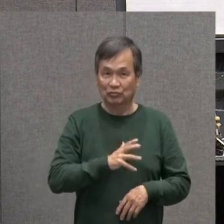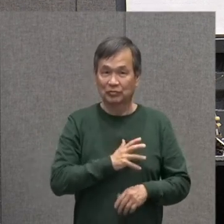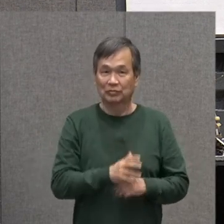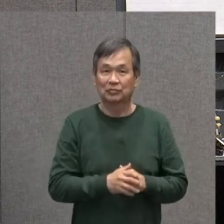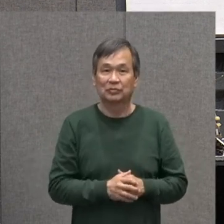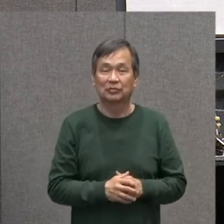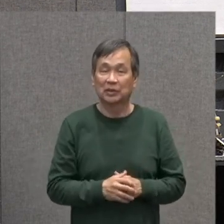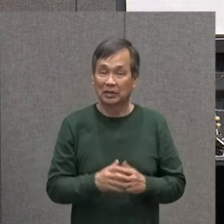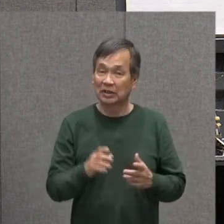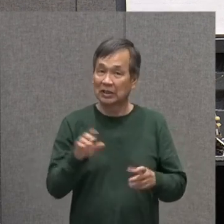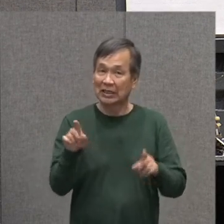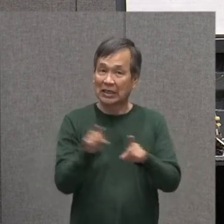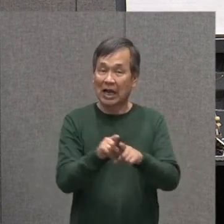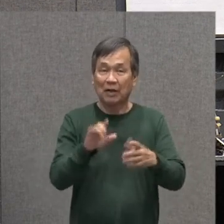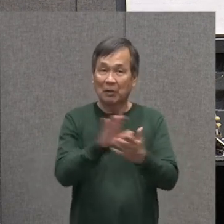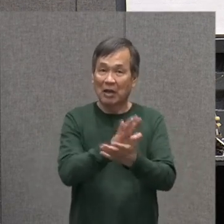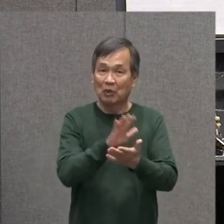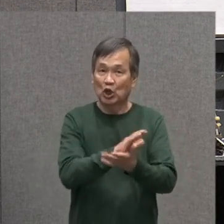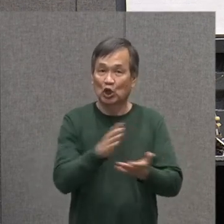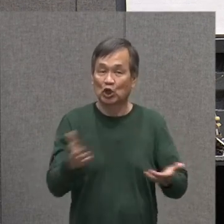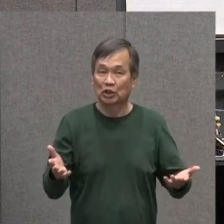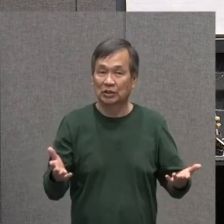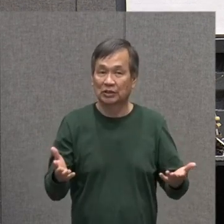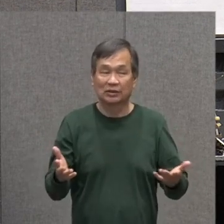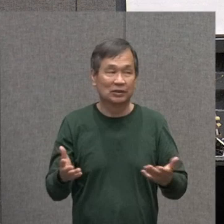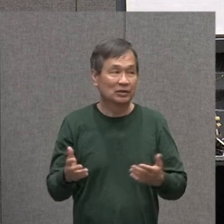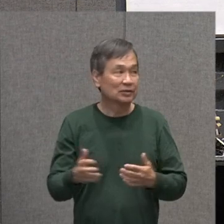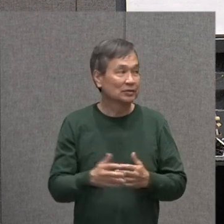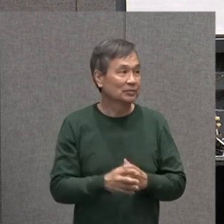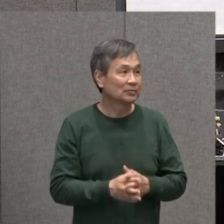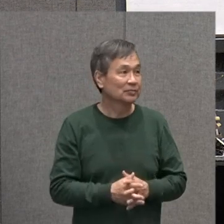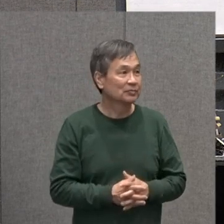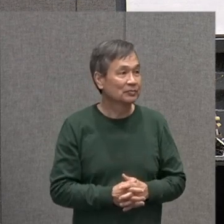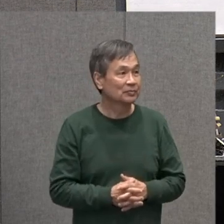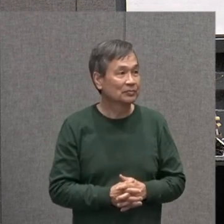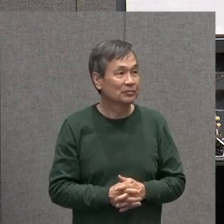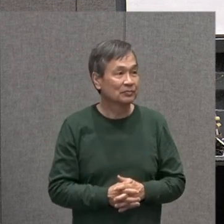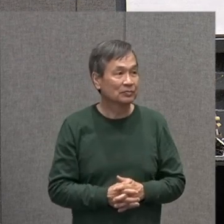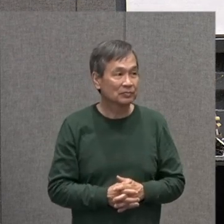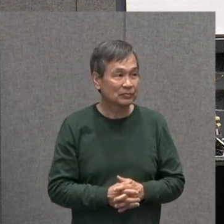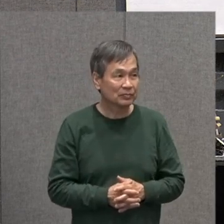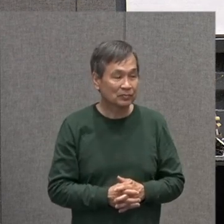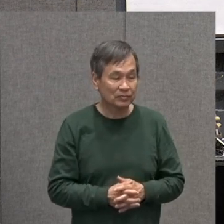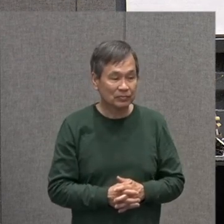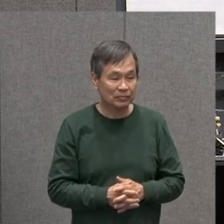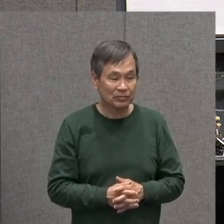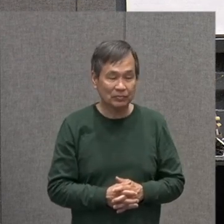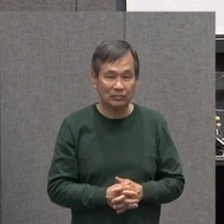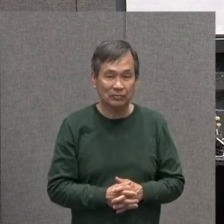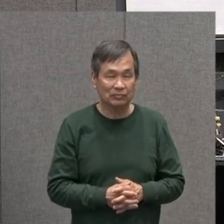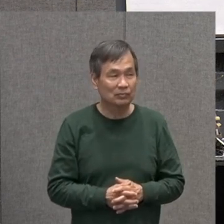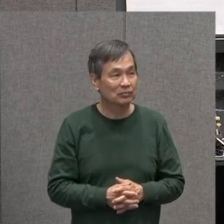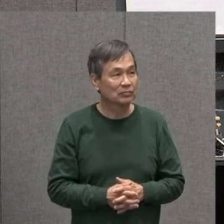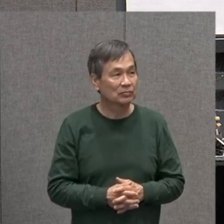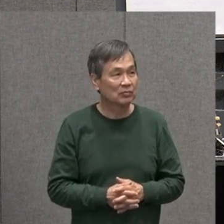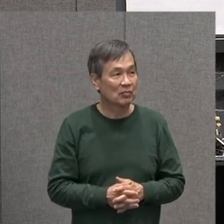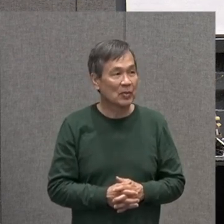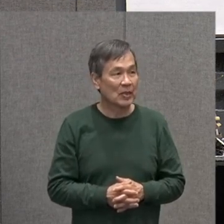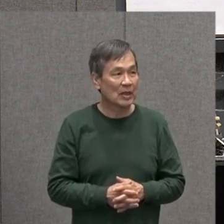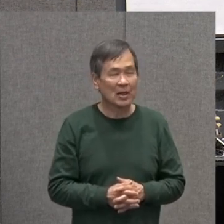that you can tear it into thick or thin strips. How many tubes do we need? We need